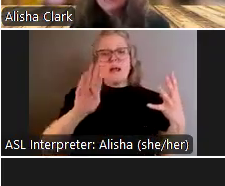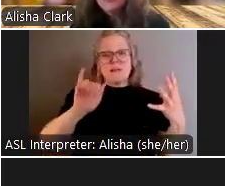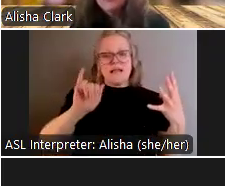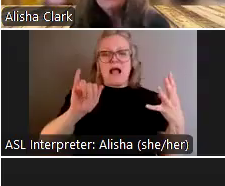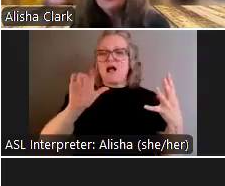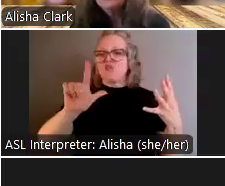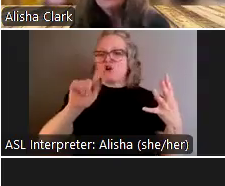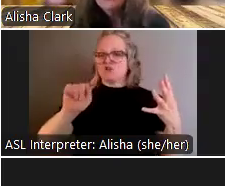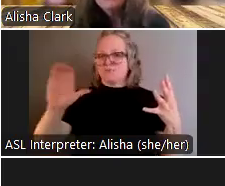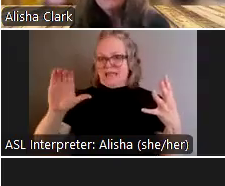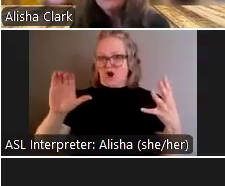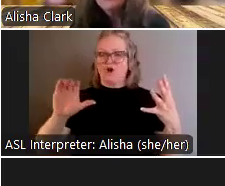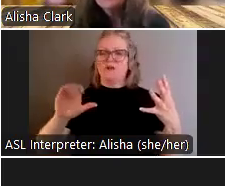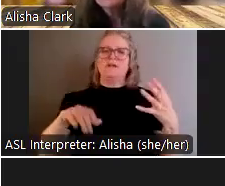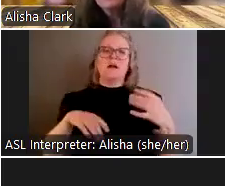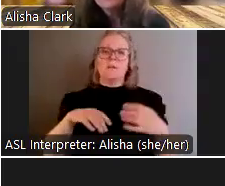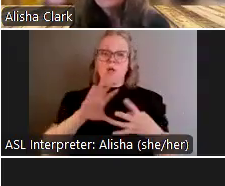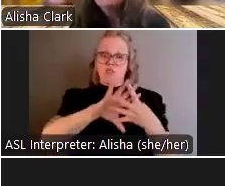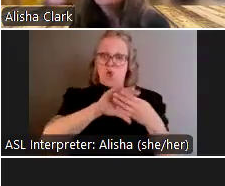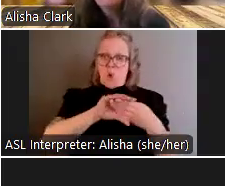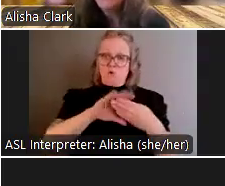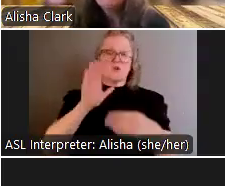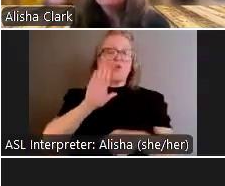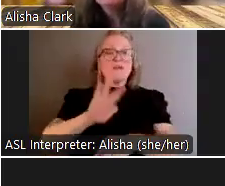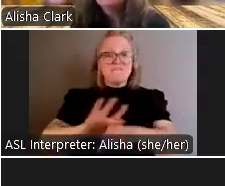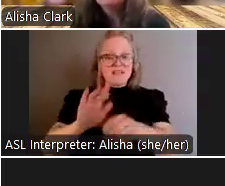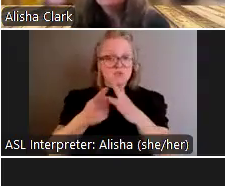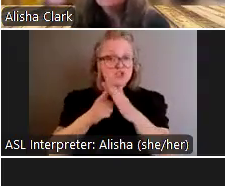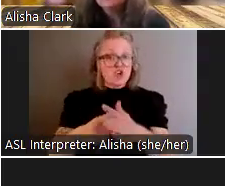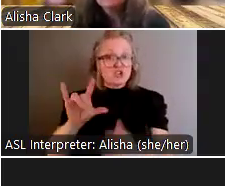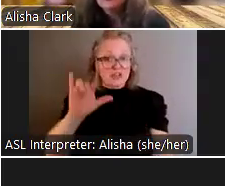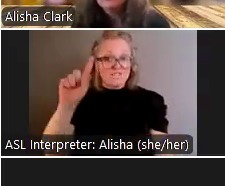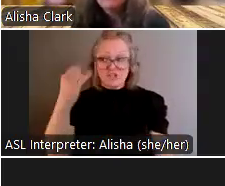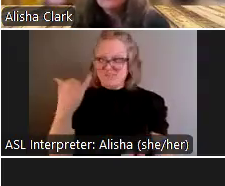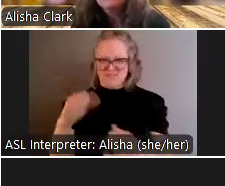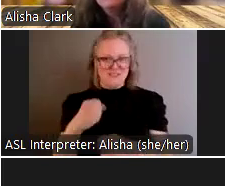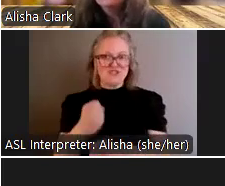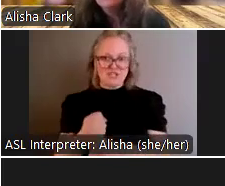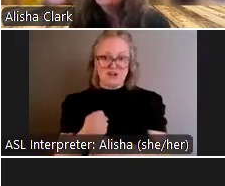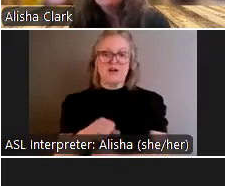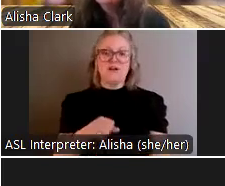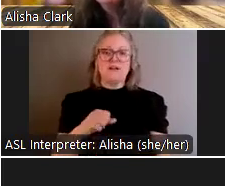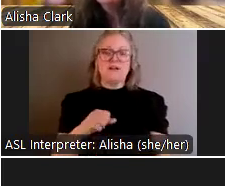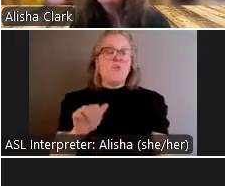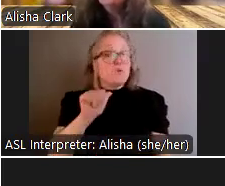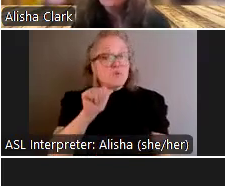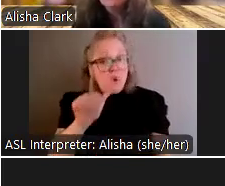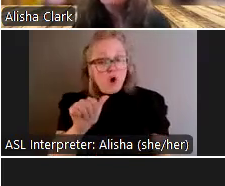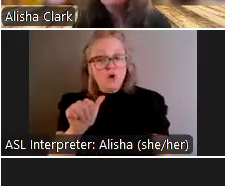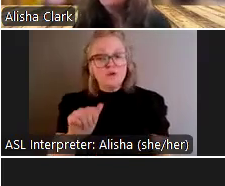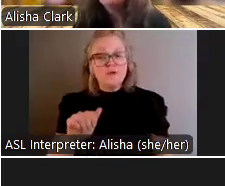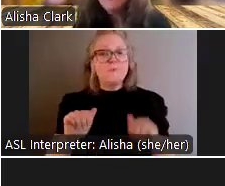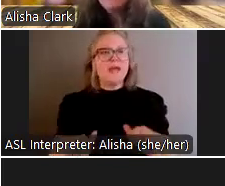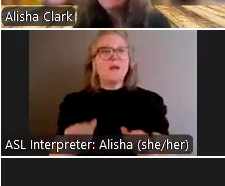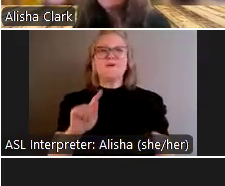care. But those will be available starting on July 1st of this year. We will not be able to